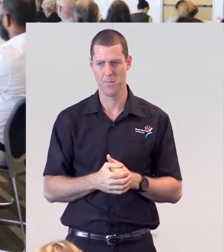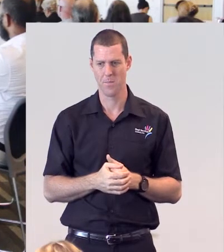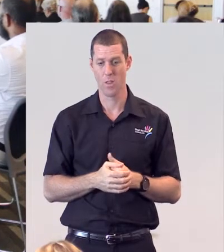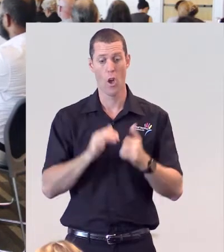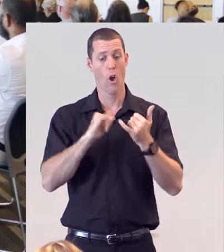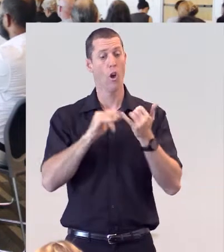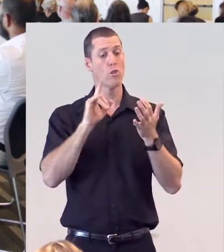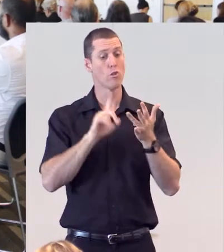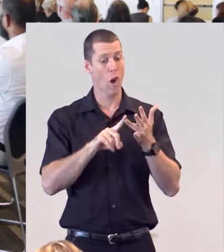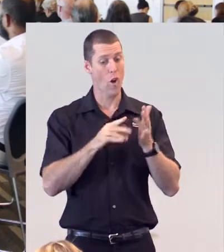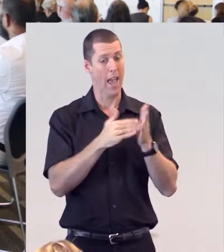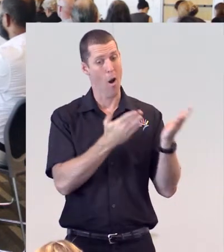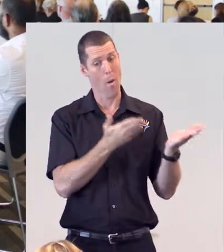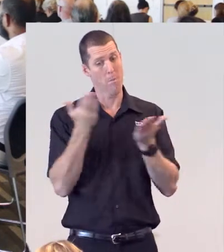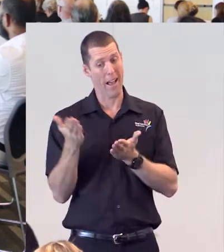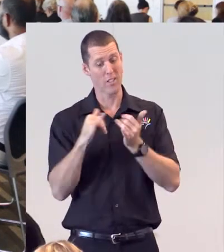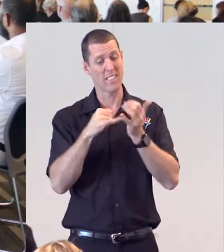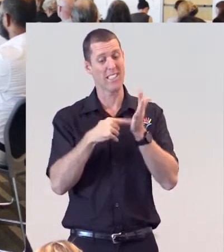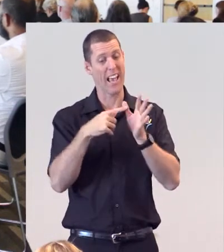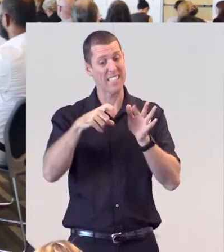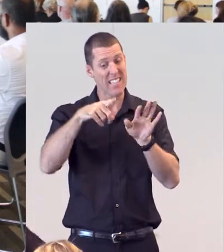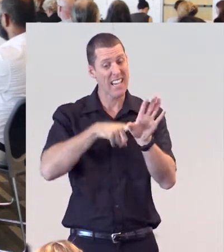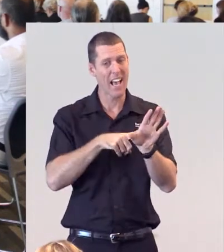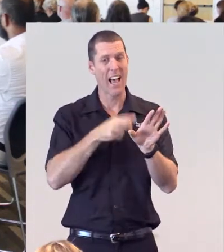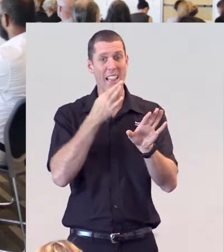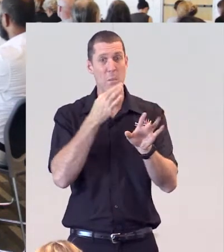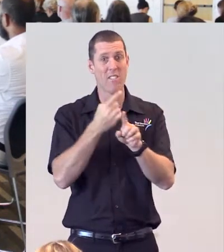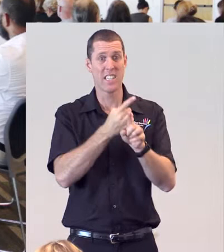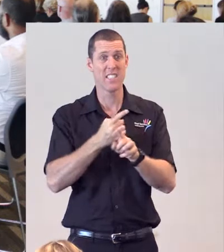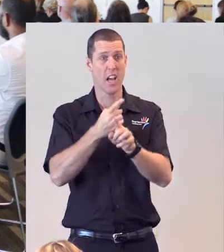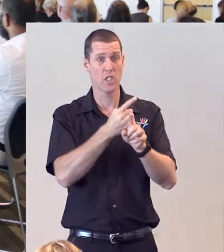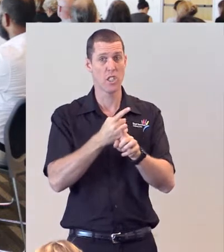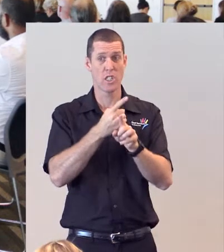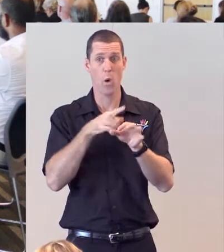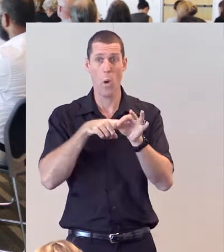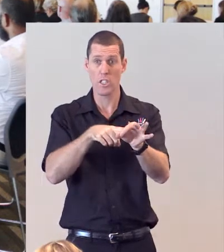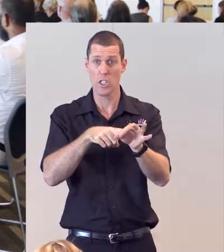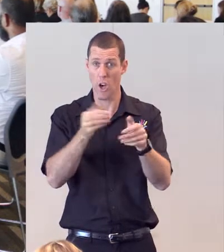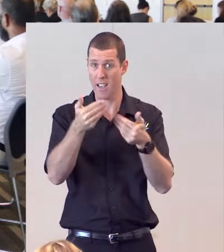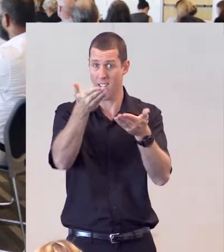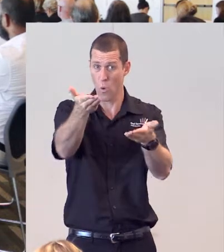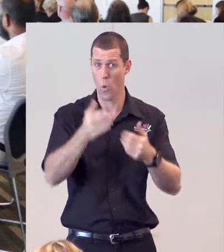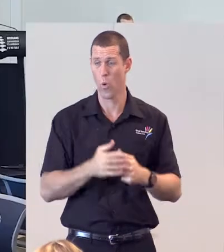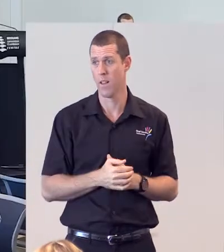So I'm just going to pass over to Stacy because we've got just a bit of a discussion question.